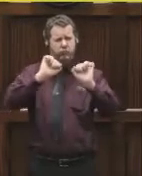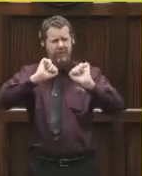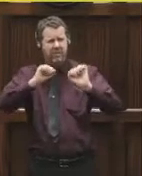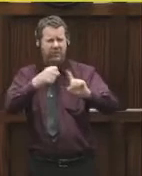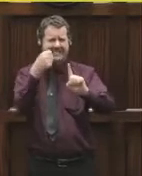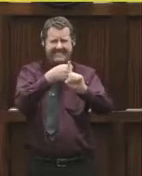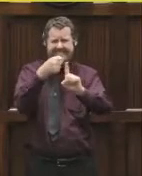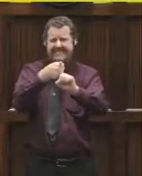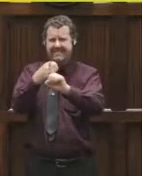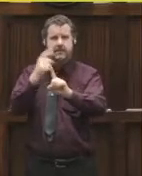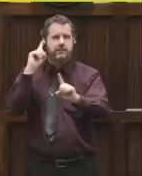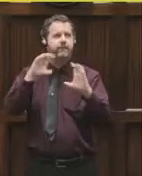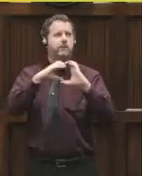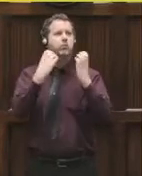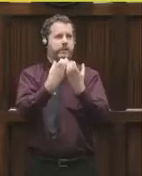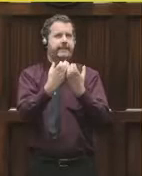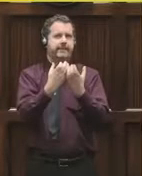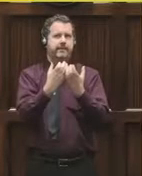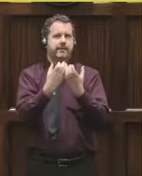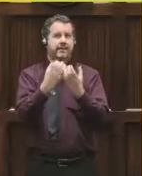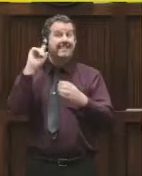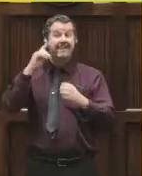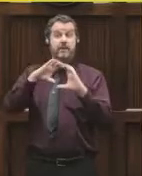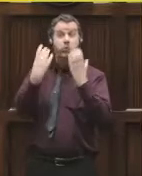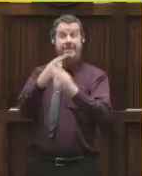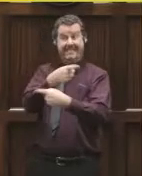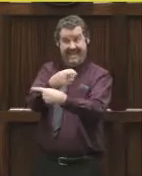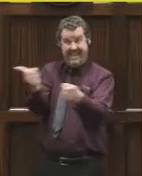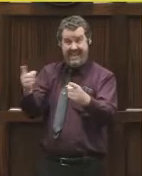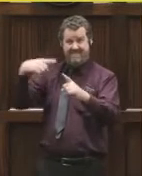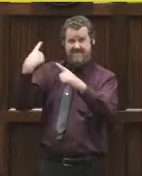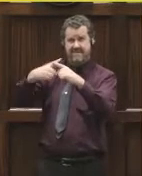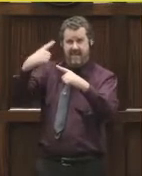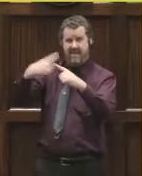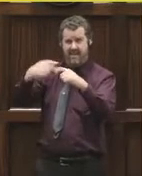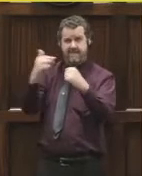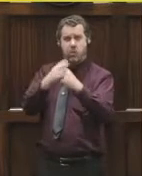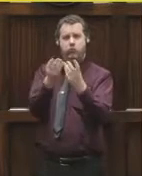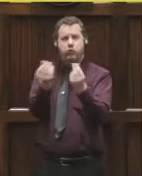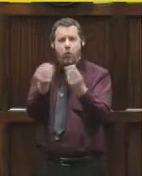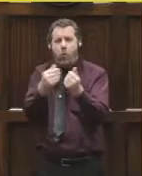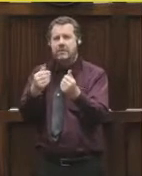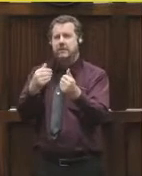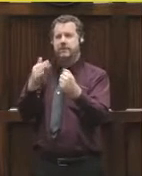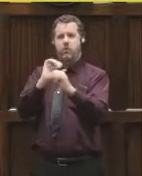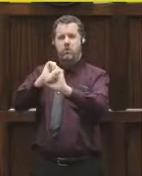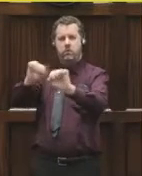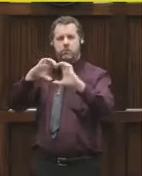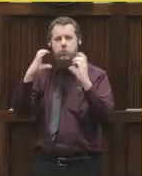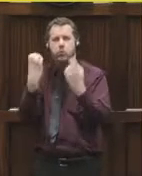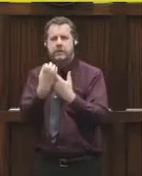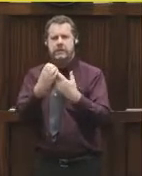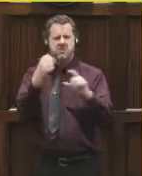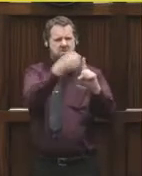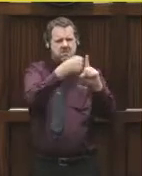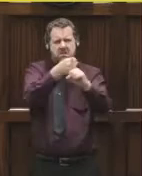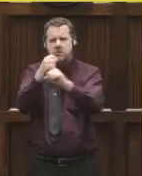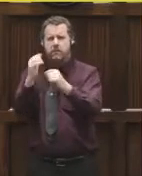community. They're the ones who fight for resources for their own community, for the recognition of the language and the